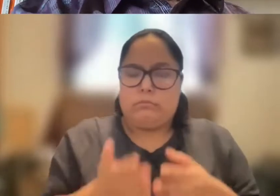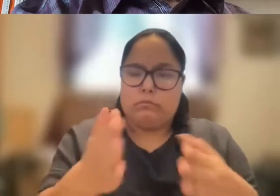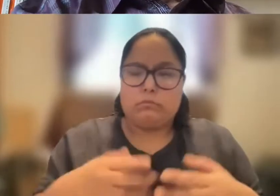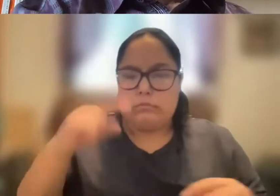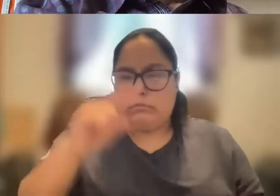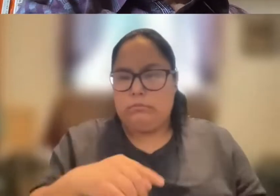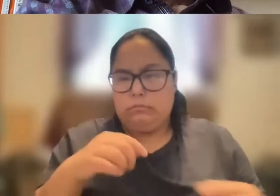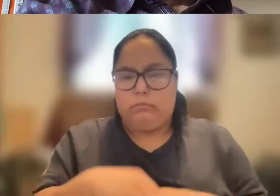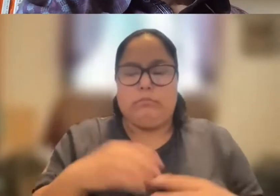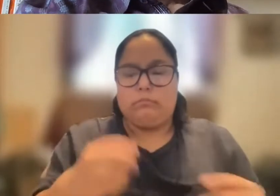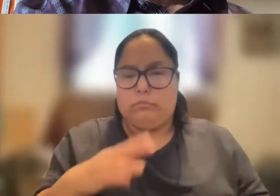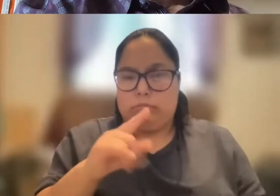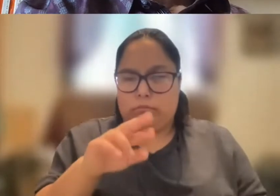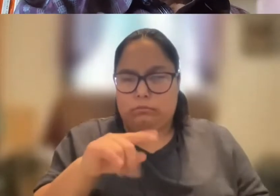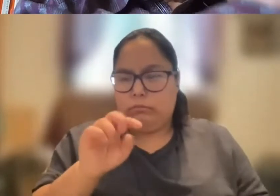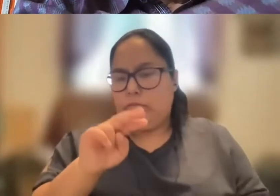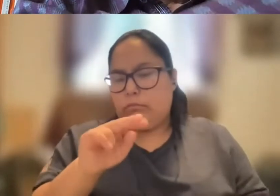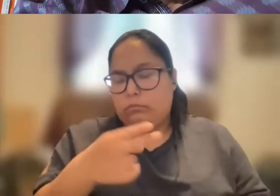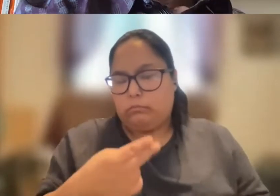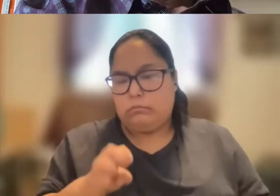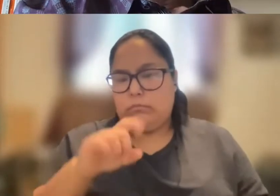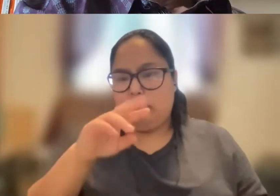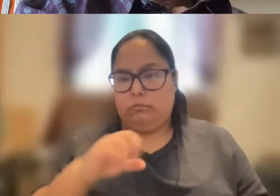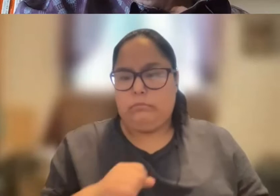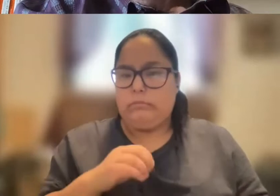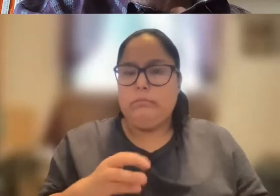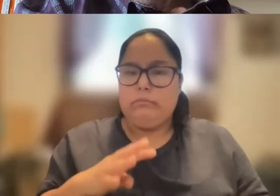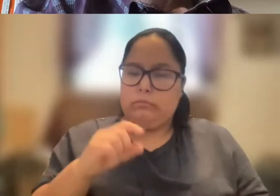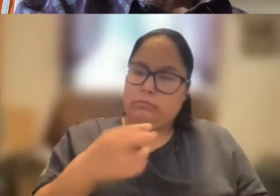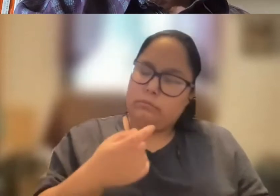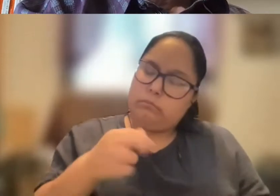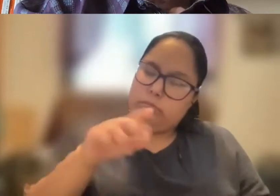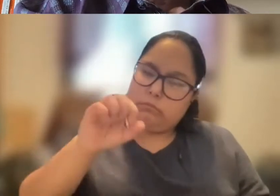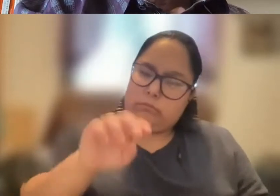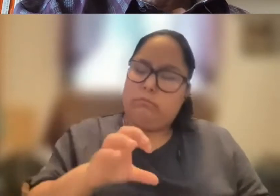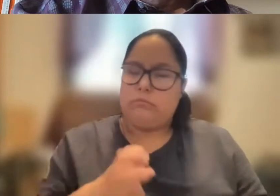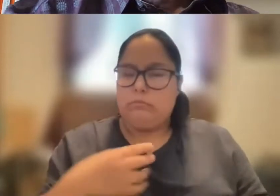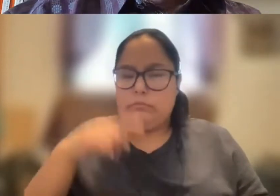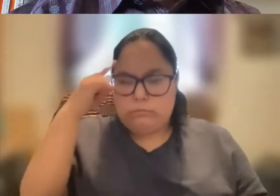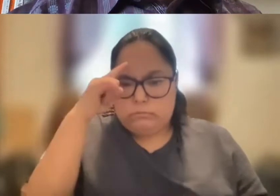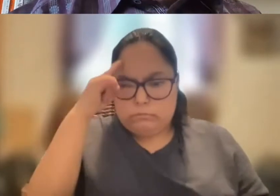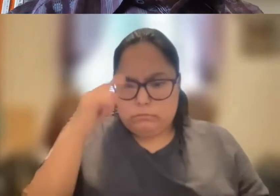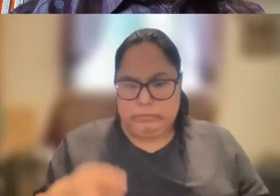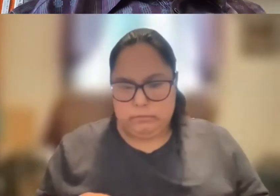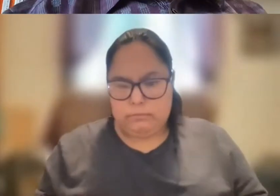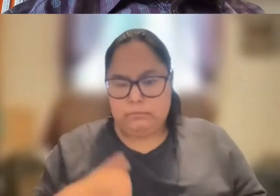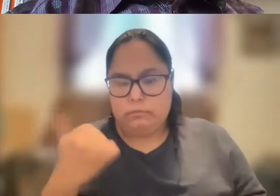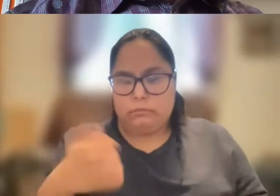as deeply entrenched in conservative homophobic thinking.